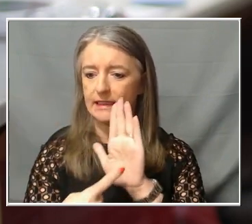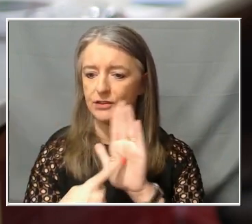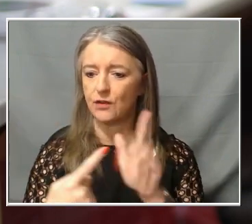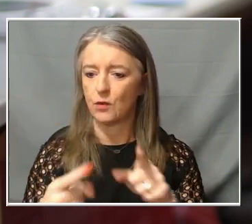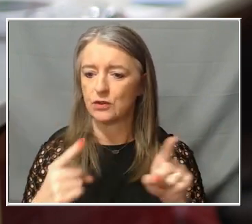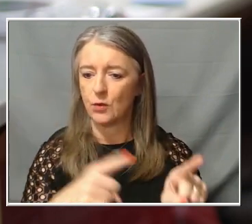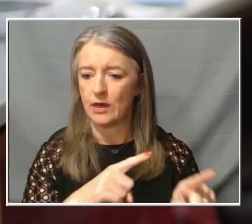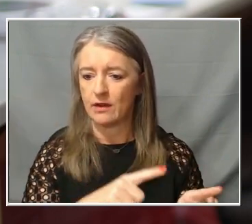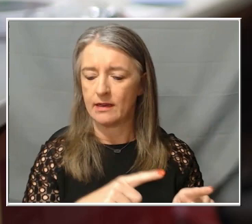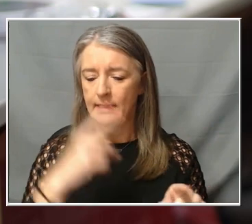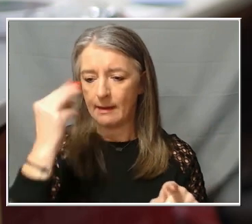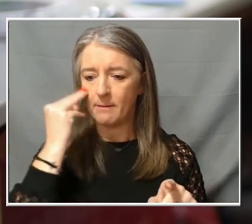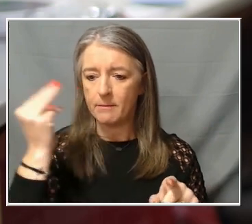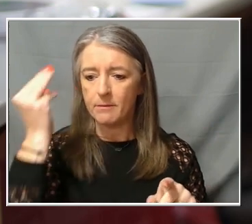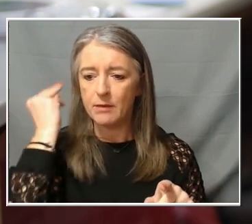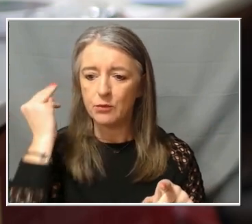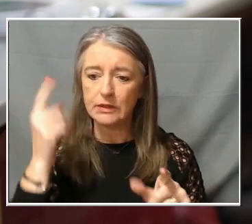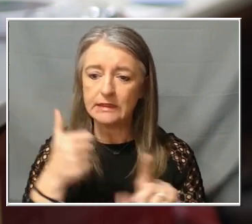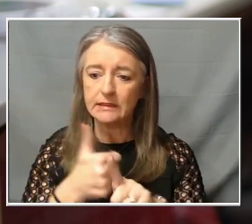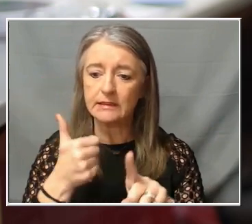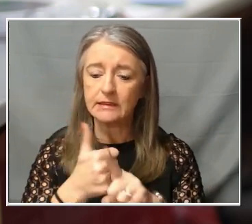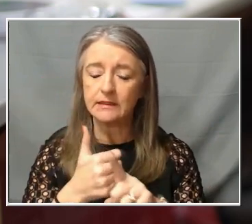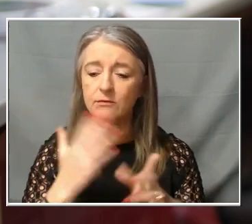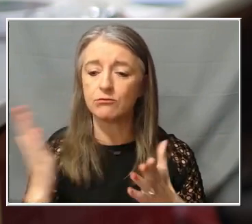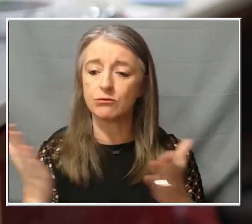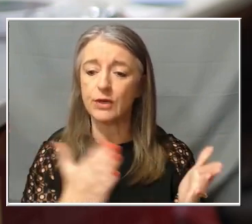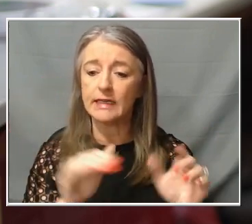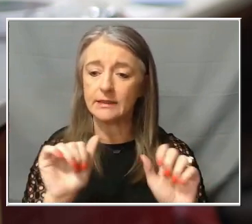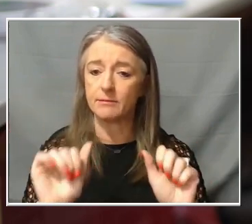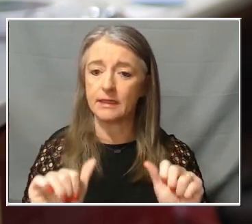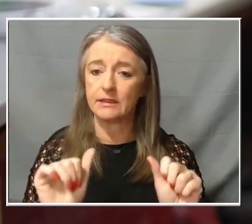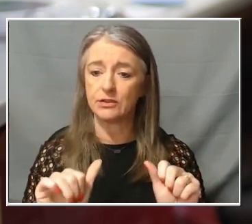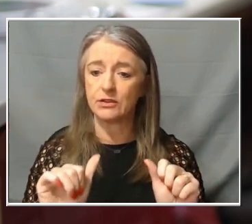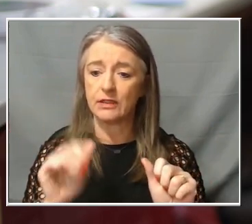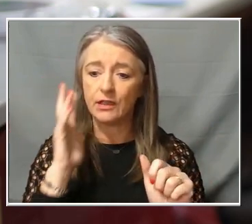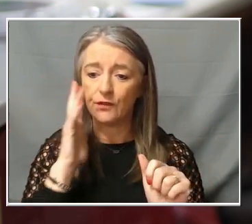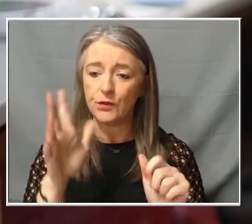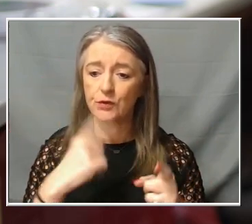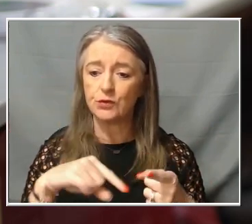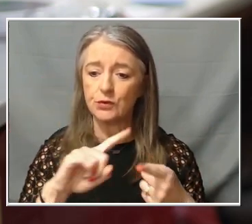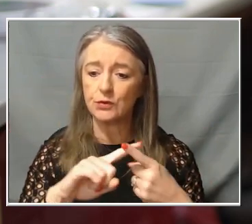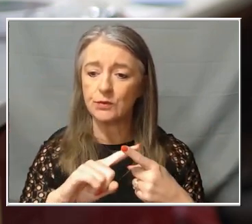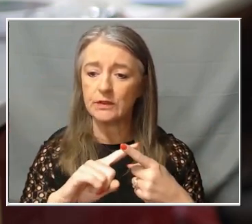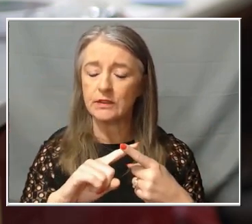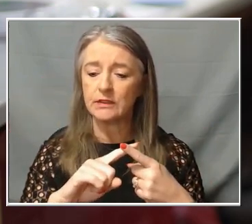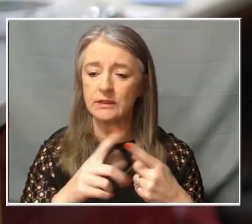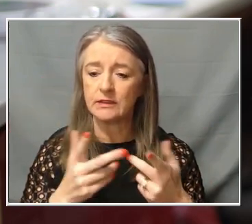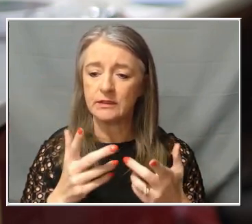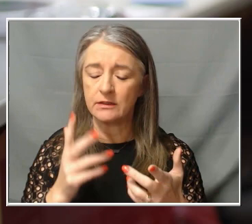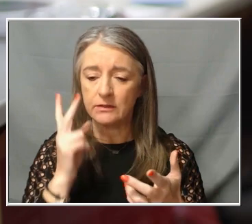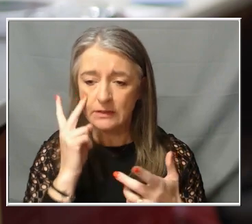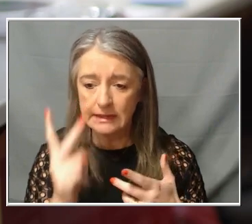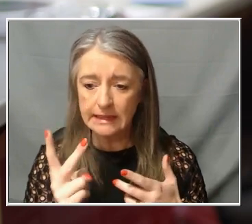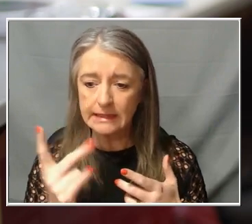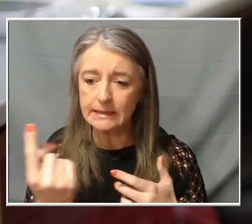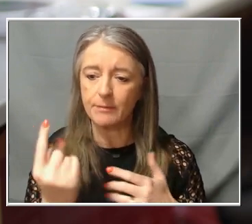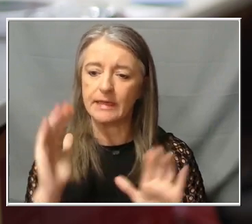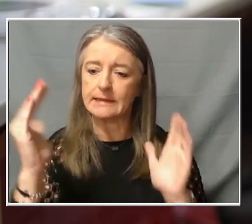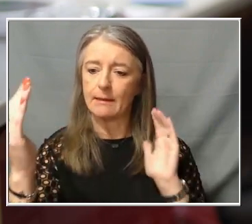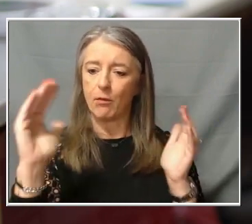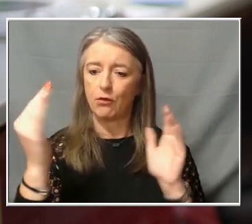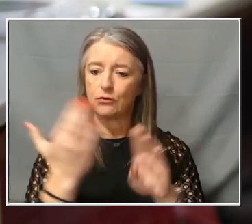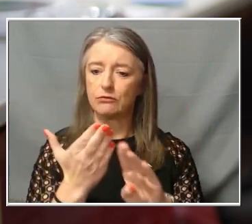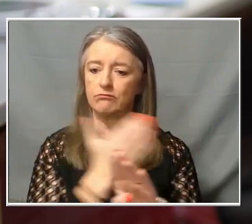And the memory is essentially then brain's ability that in future, when you encounter something that is similar,